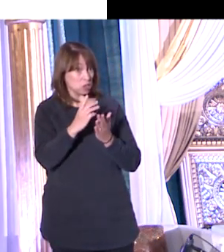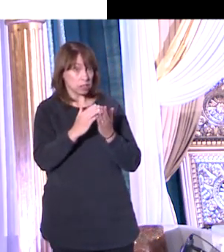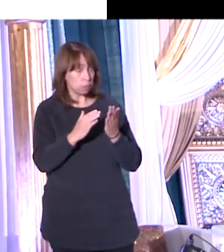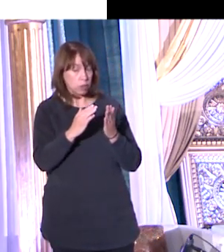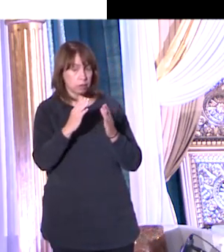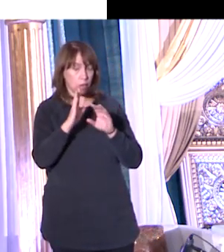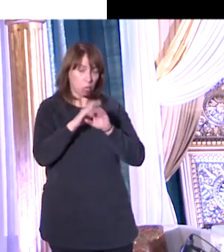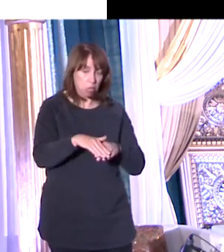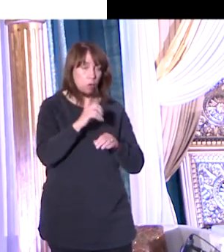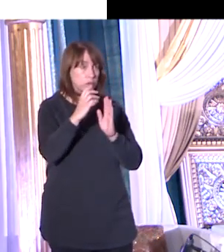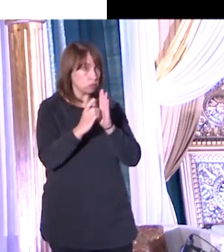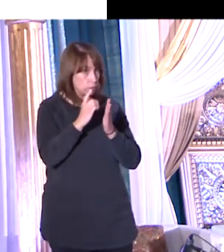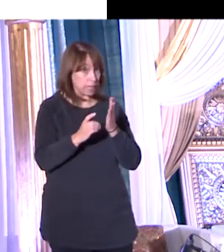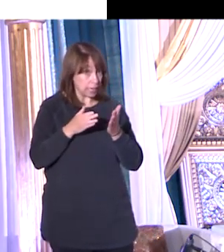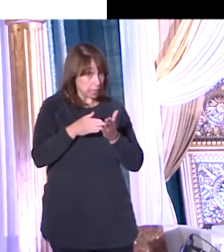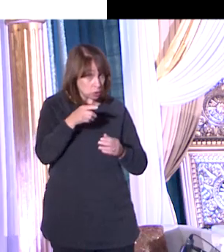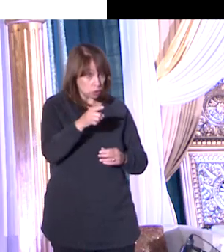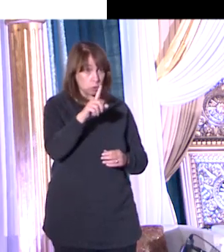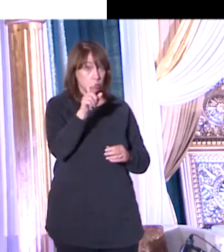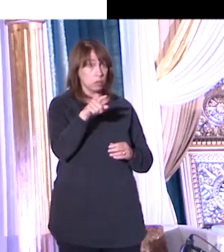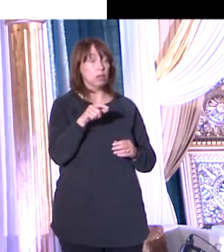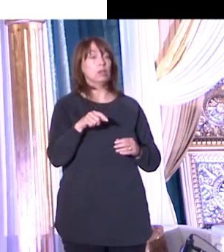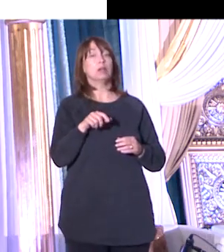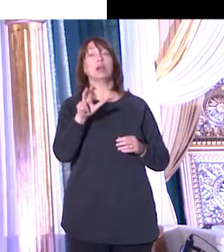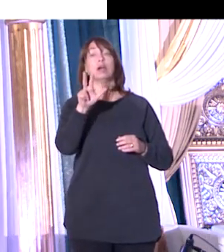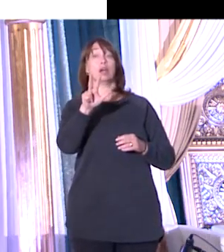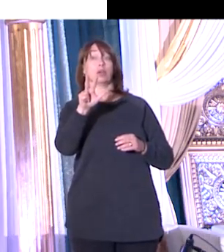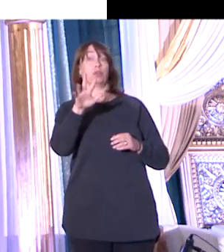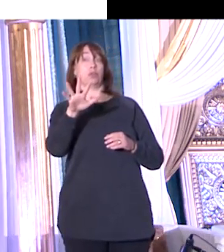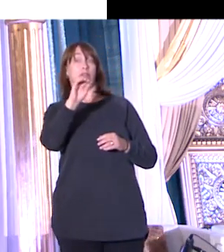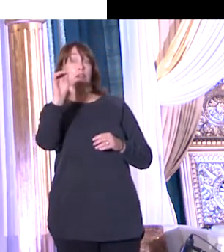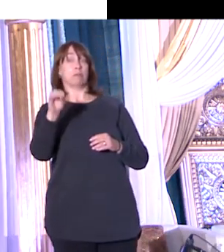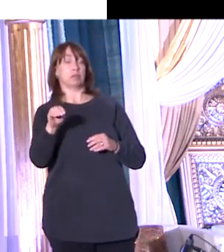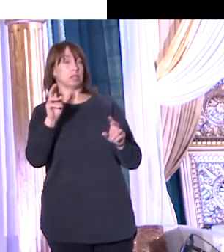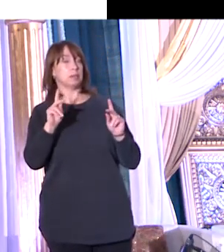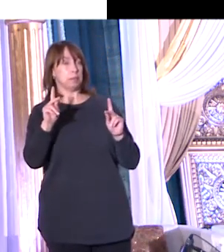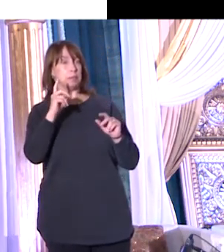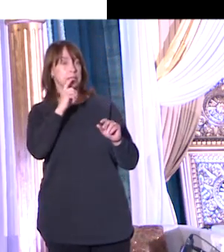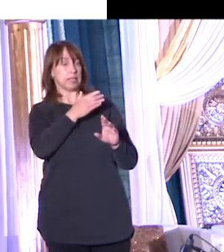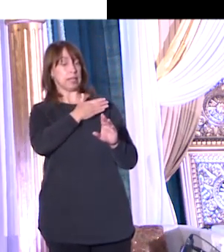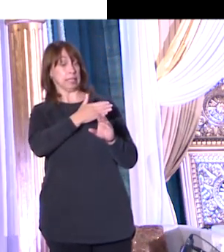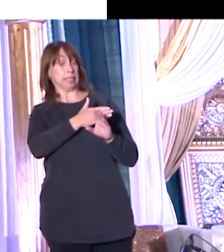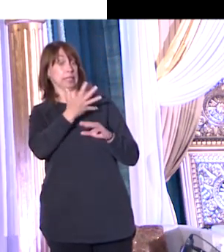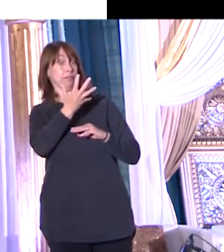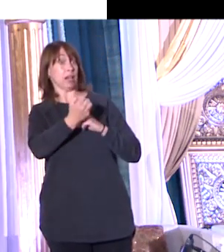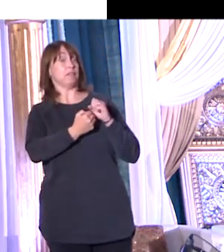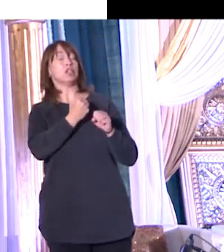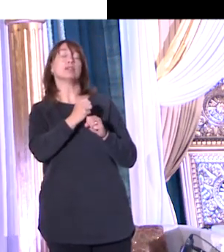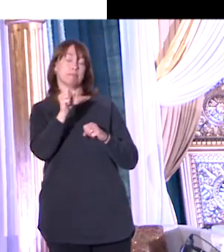another. 35% of Muslims say in the last 5 years they have experienced unfair treatment or